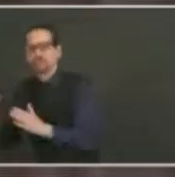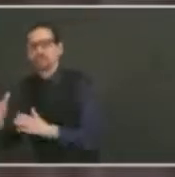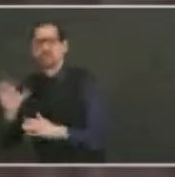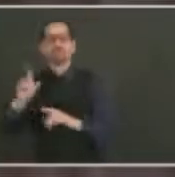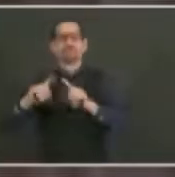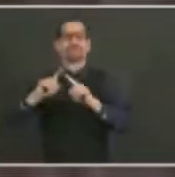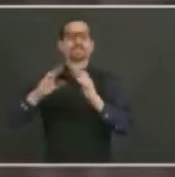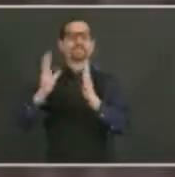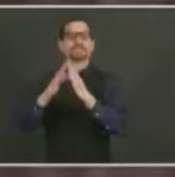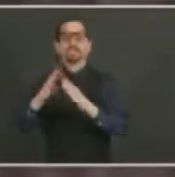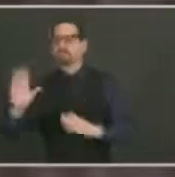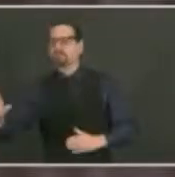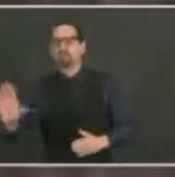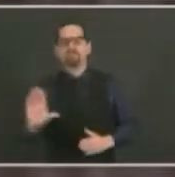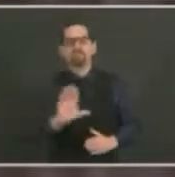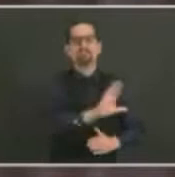possible.